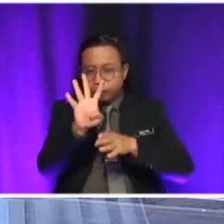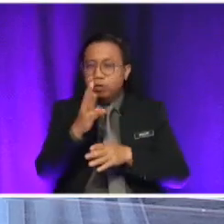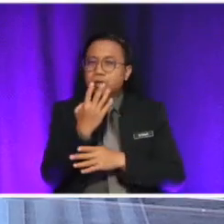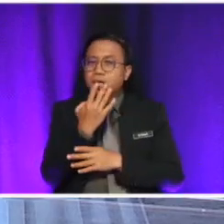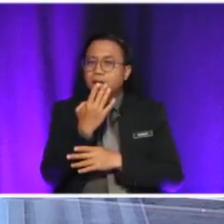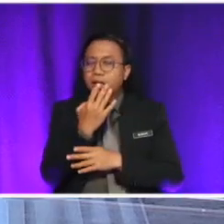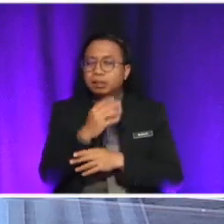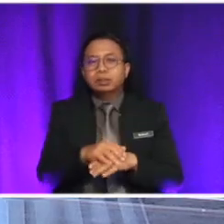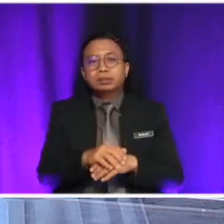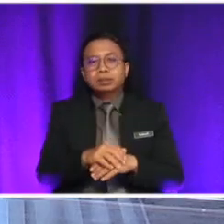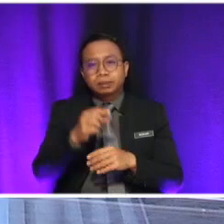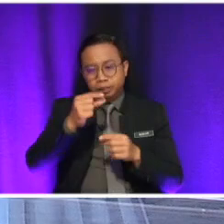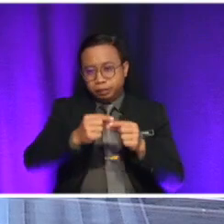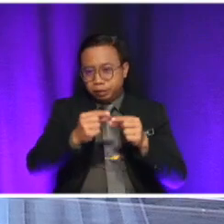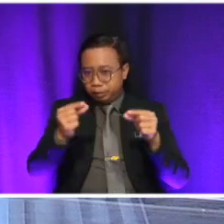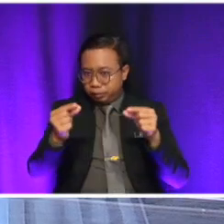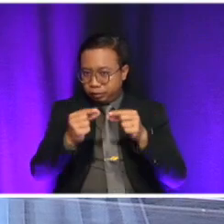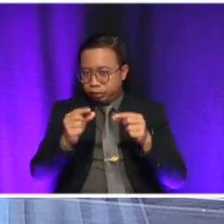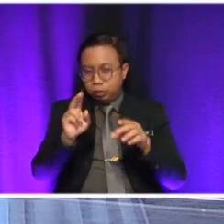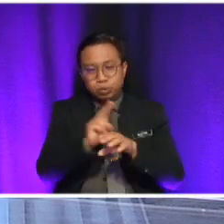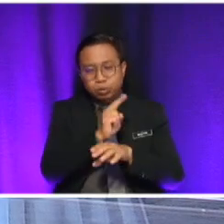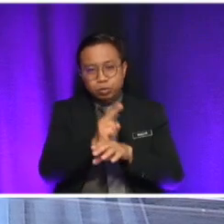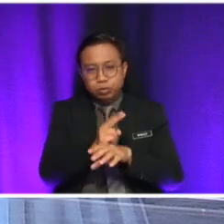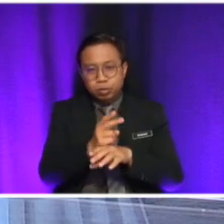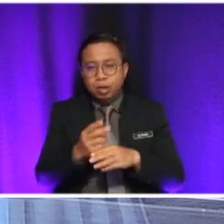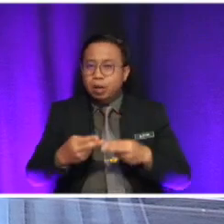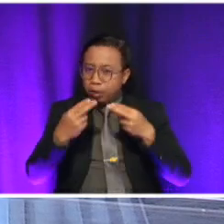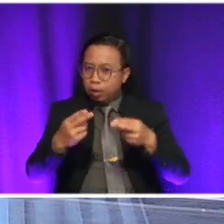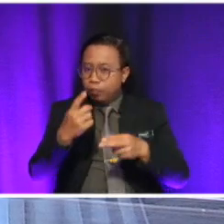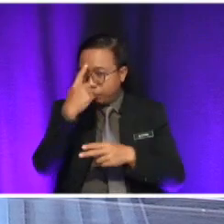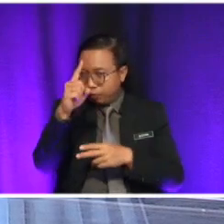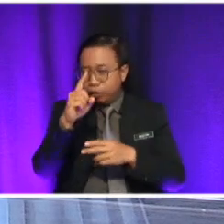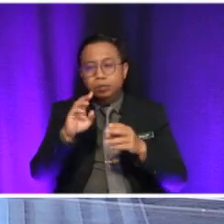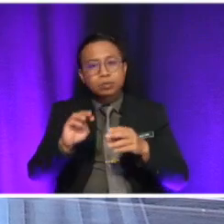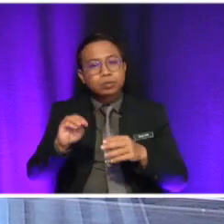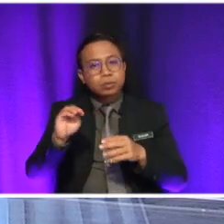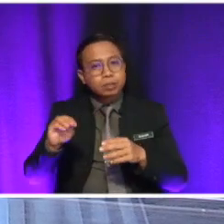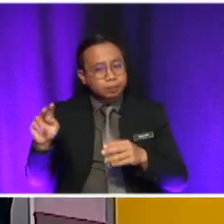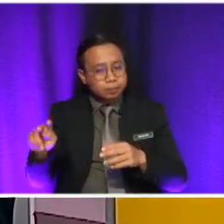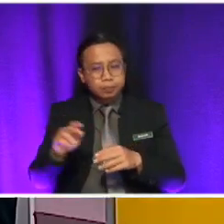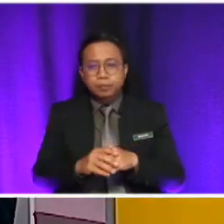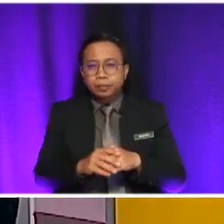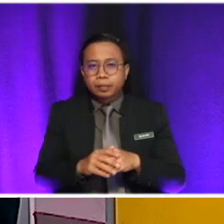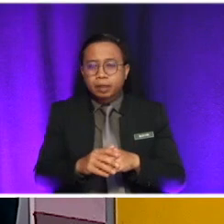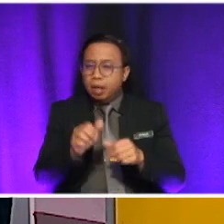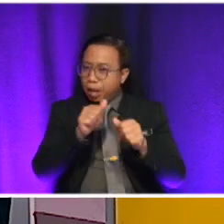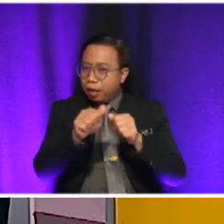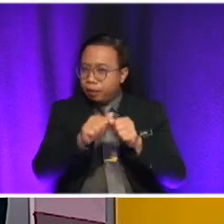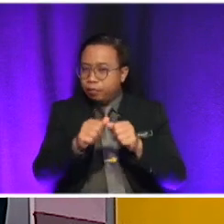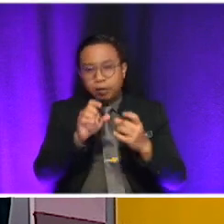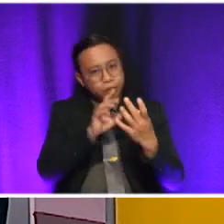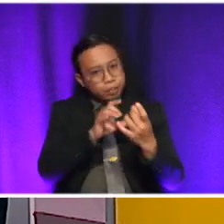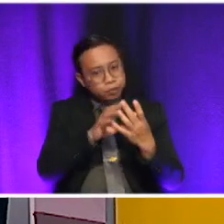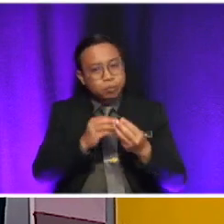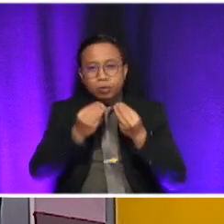sticks, ice cream sticks, where we will use these sticks to reward the students for their participation in the class. Meaning to say, every response that